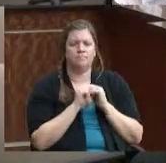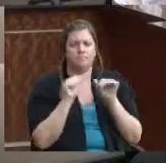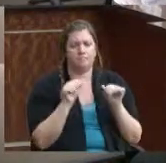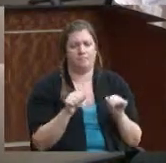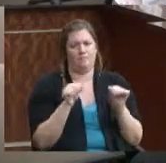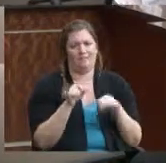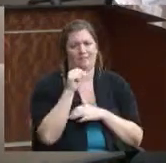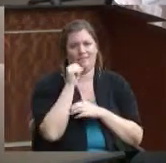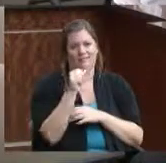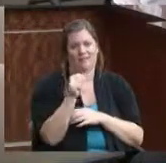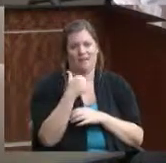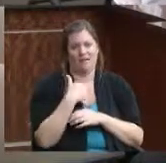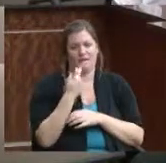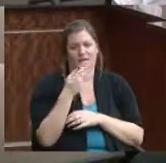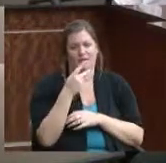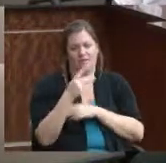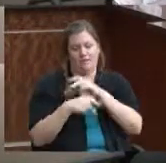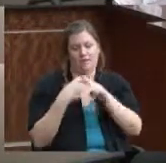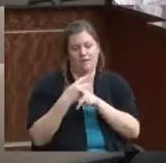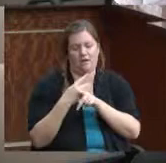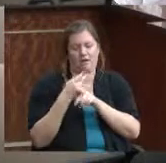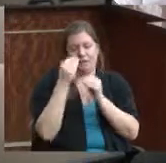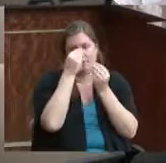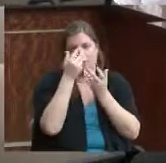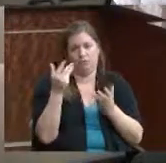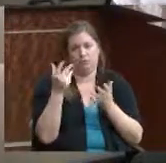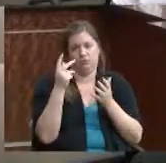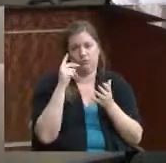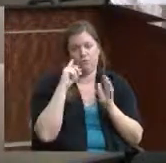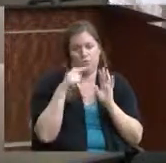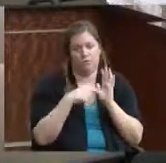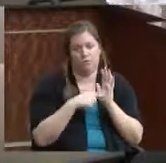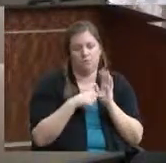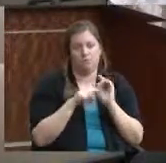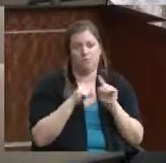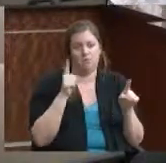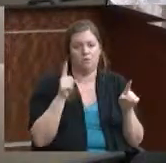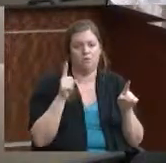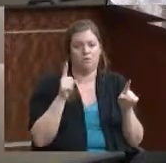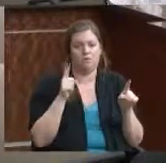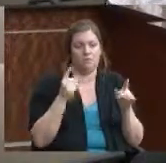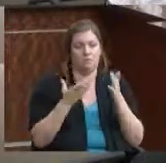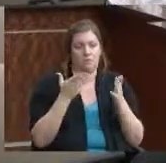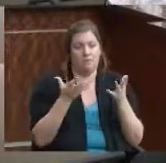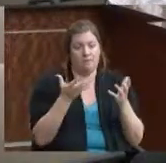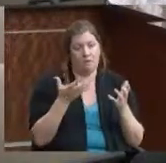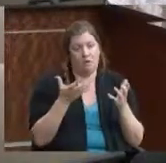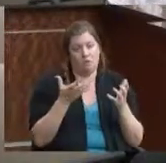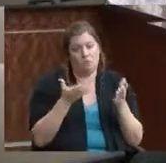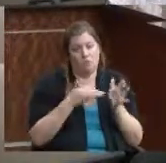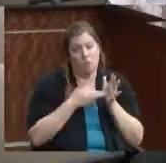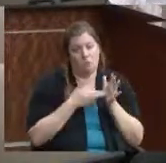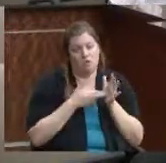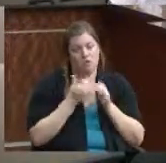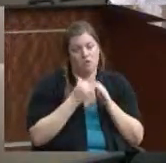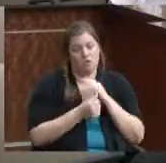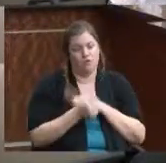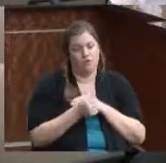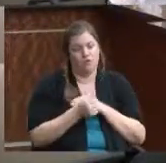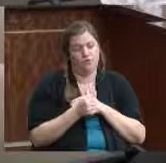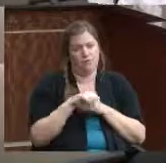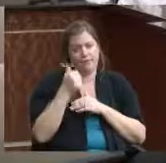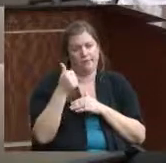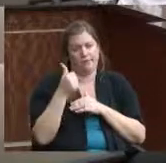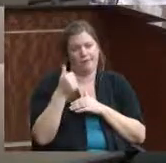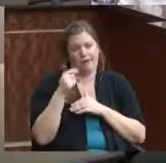possibly not having the type of information provided in the notification that they otherwise may have wanted or required under